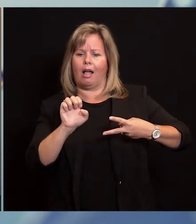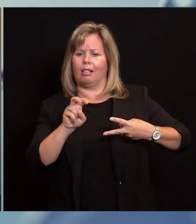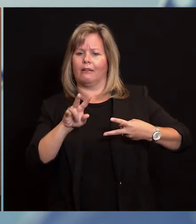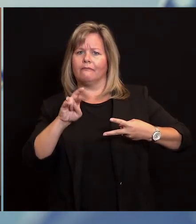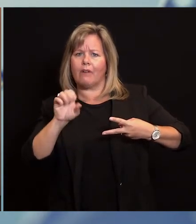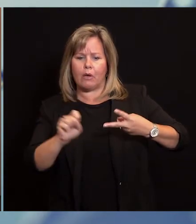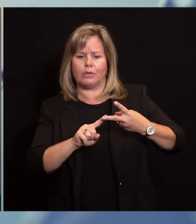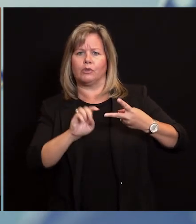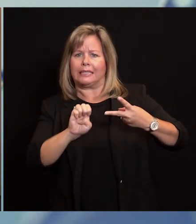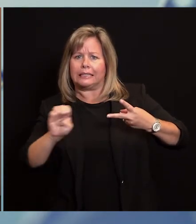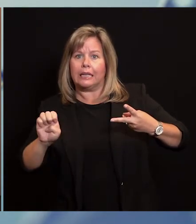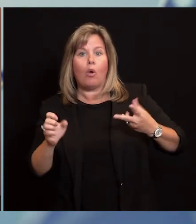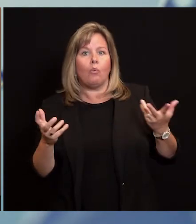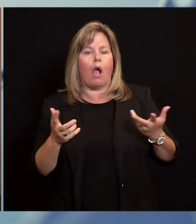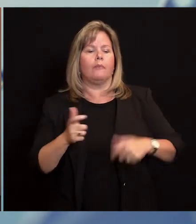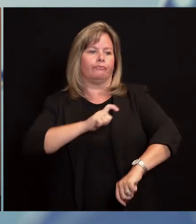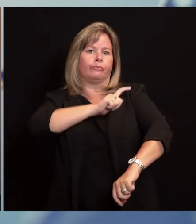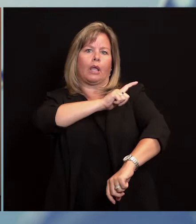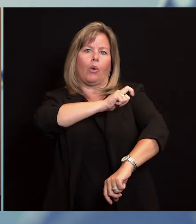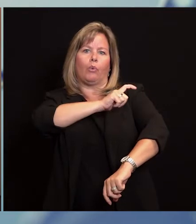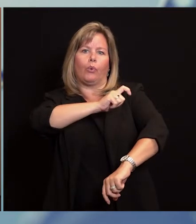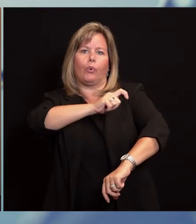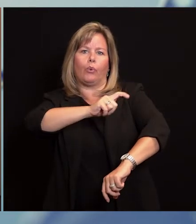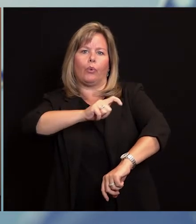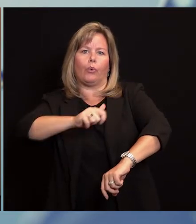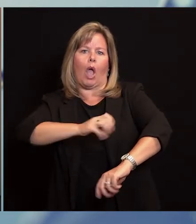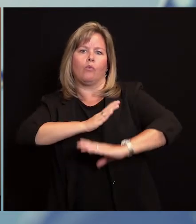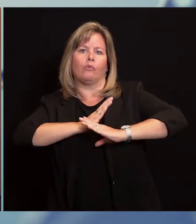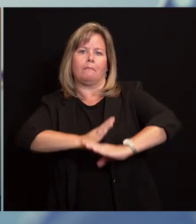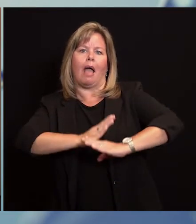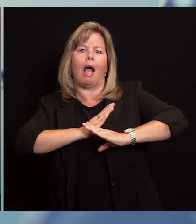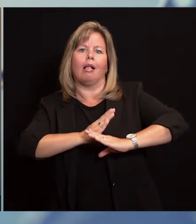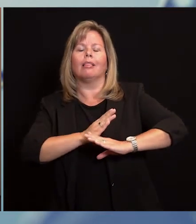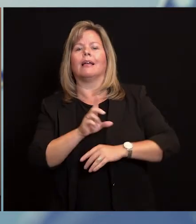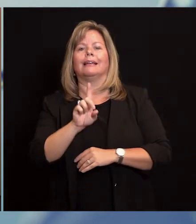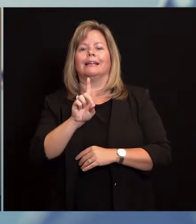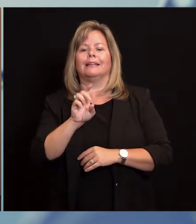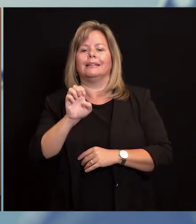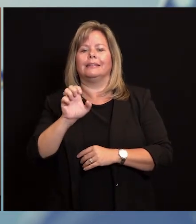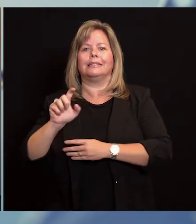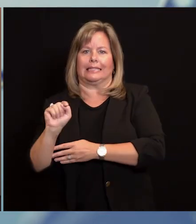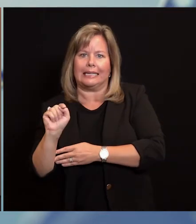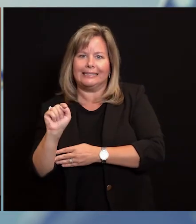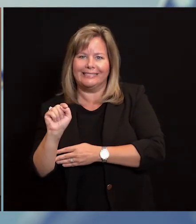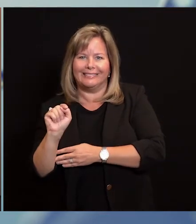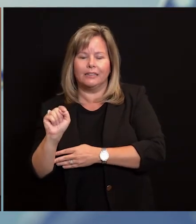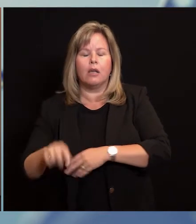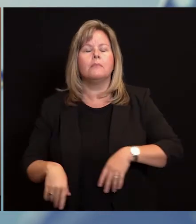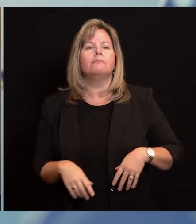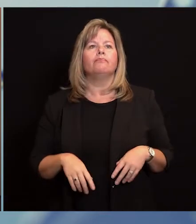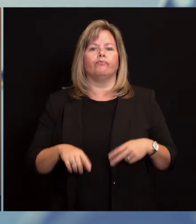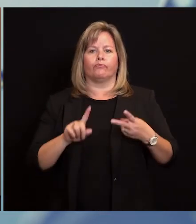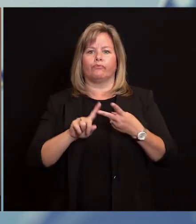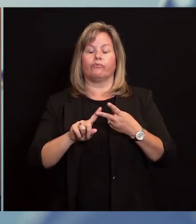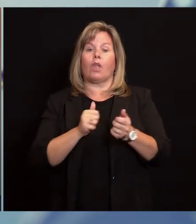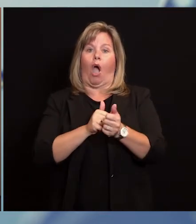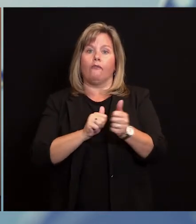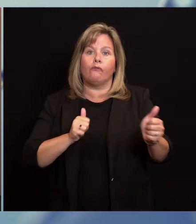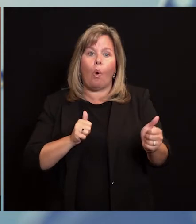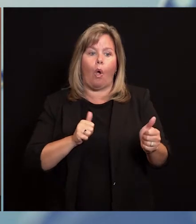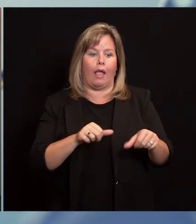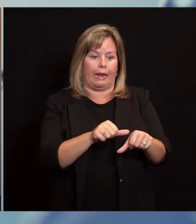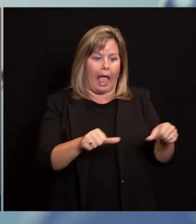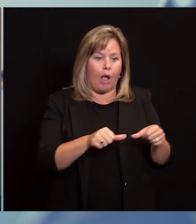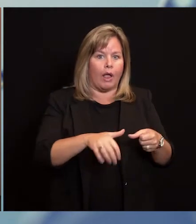as wearing repellent, especially repellent that contains DEET. Avoiding areas and times that you